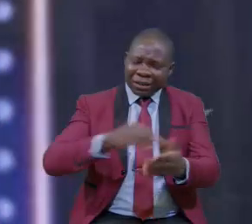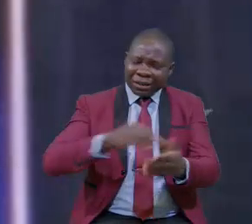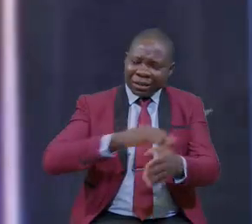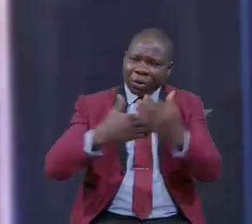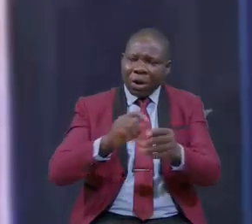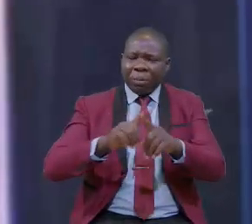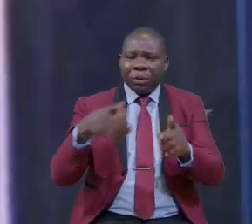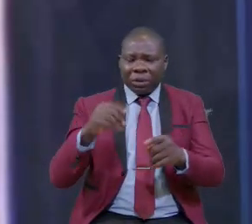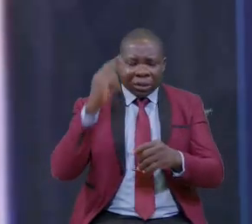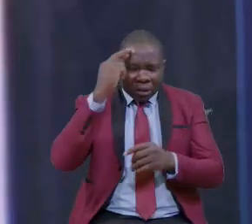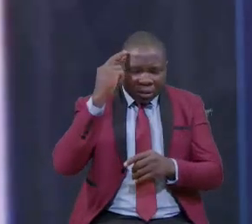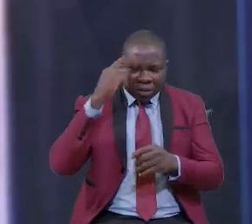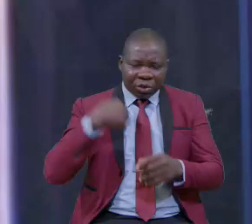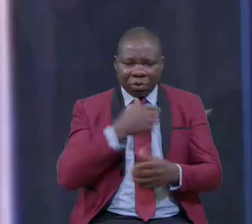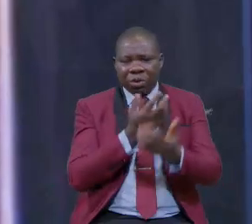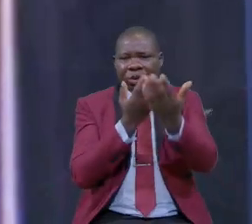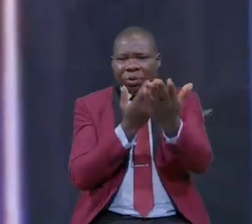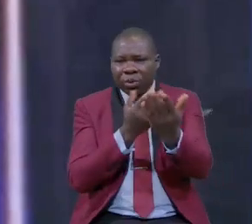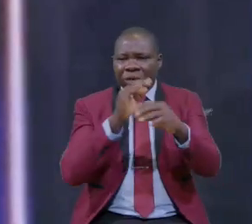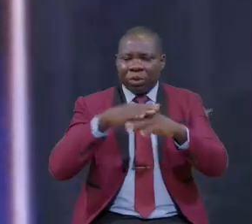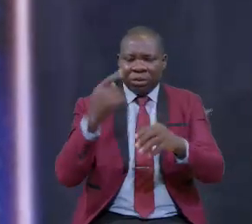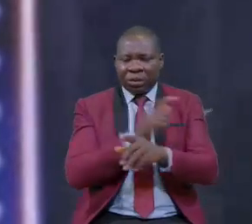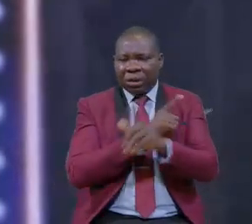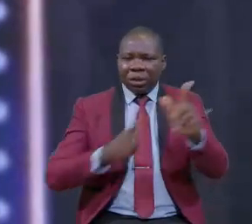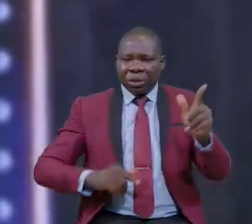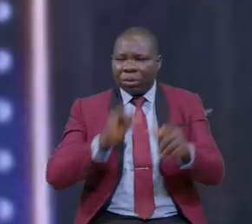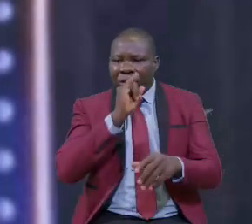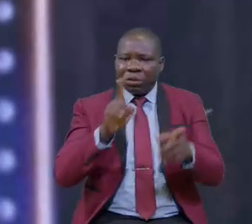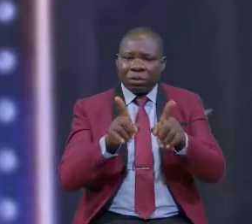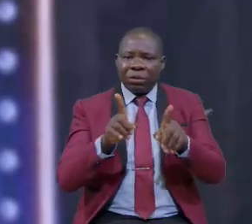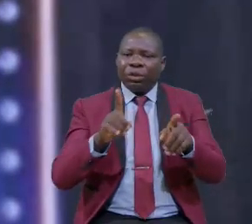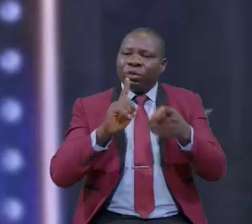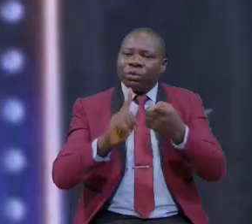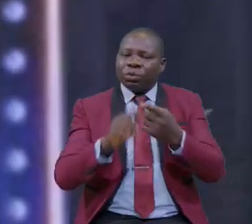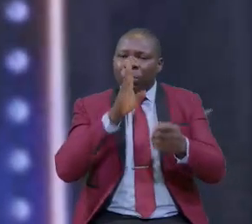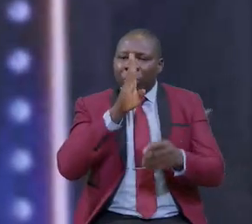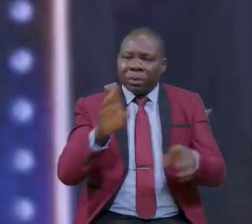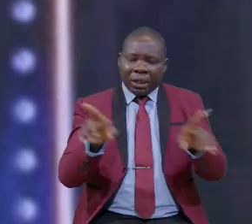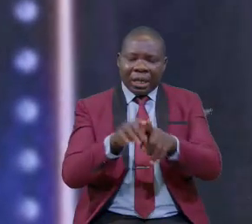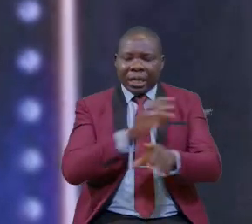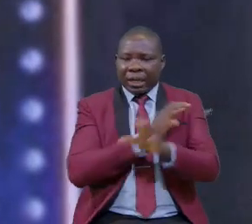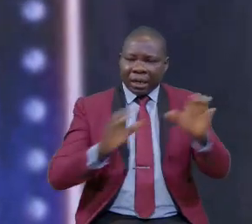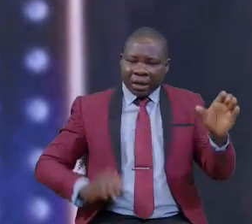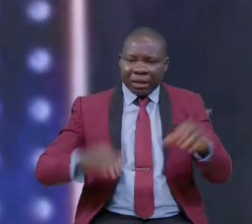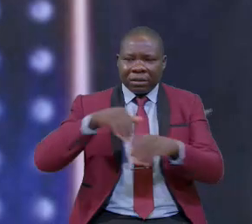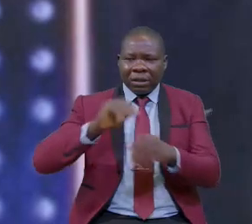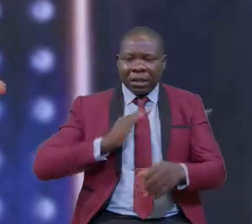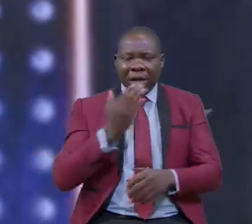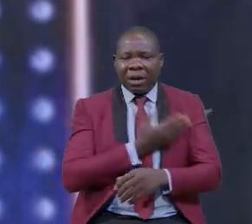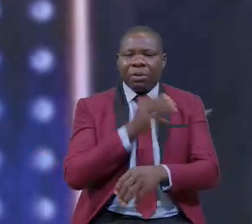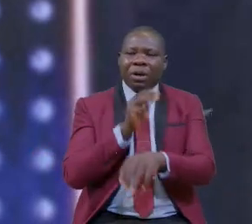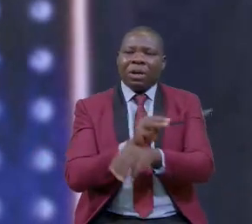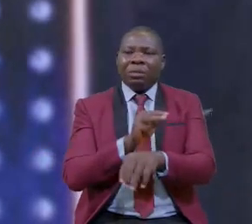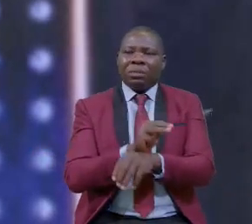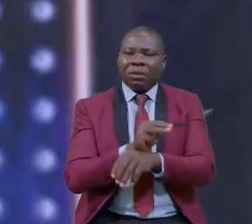upon the Lord, we want to become Christ-like in ministry. Well, how did Christ minister? And